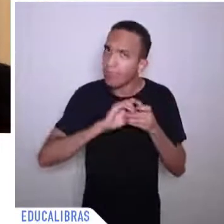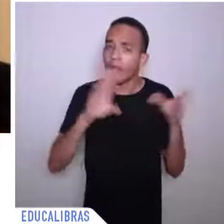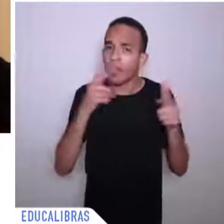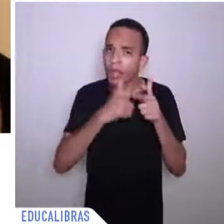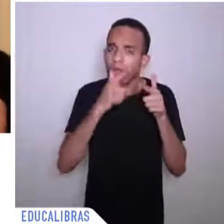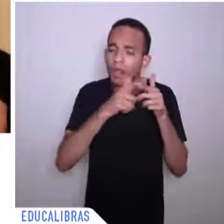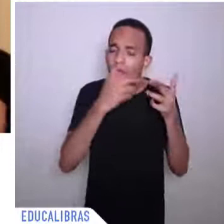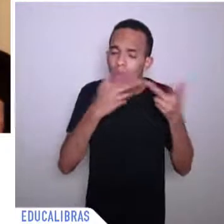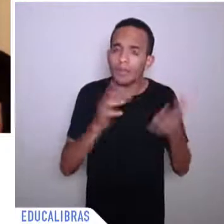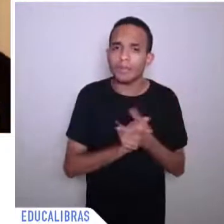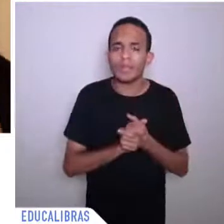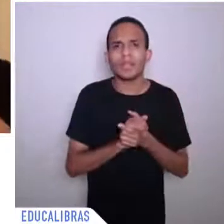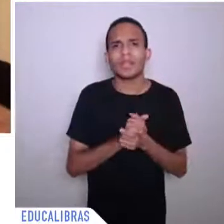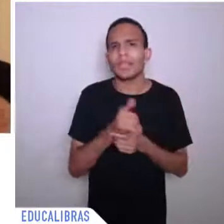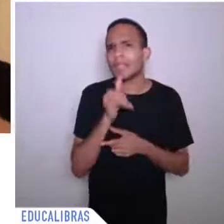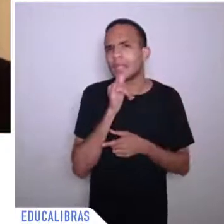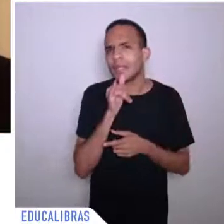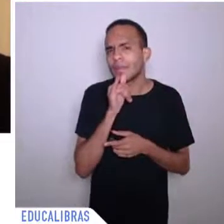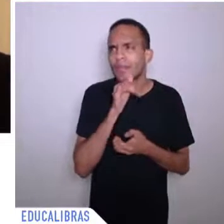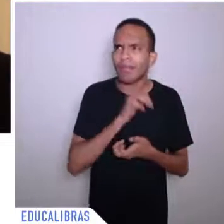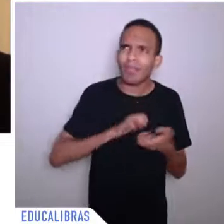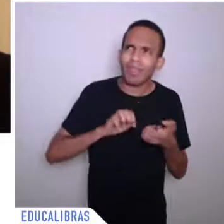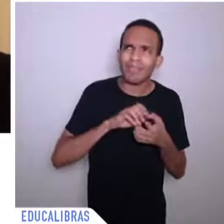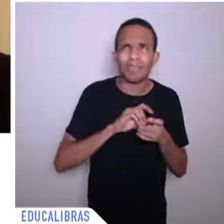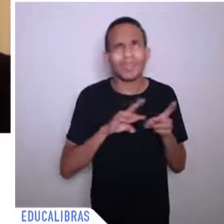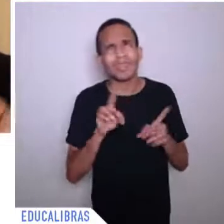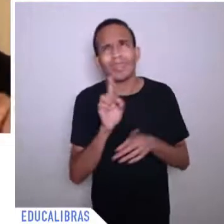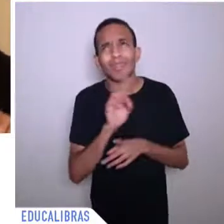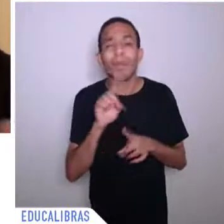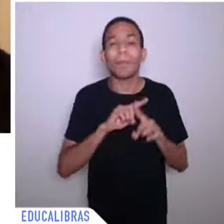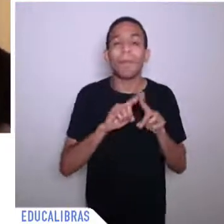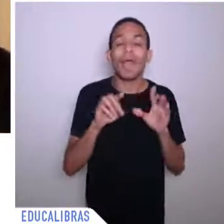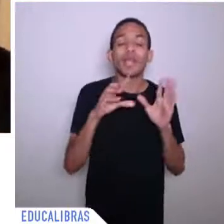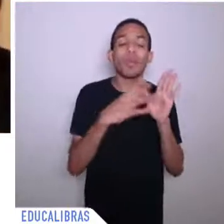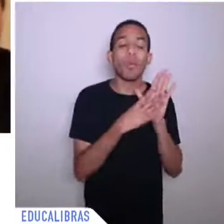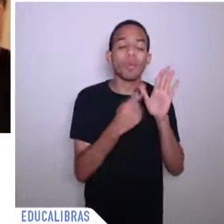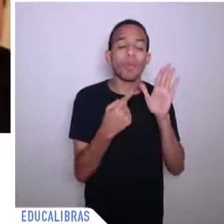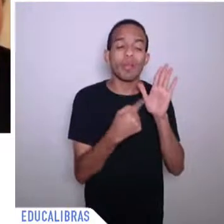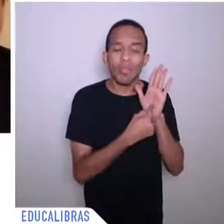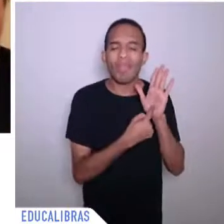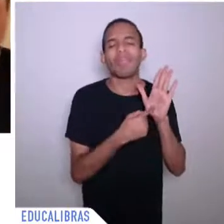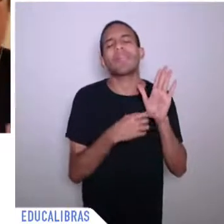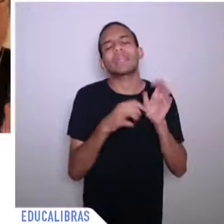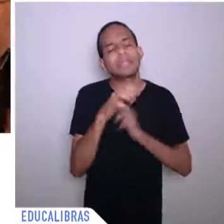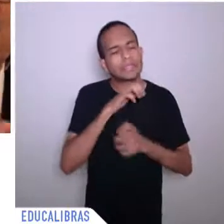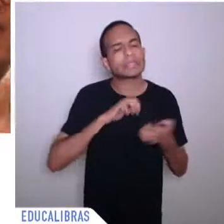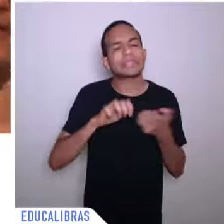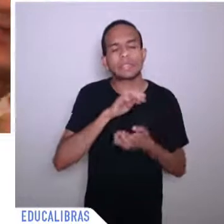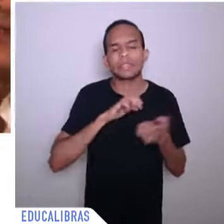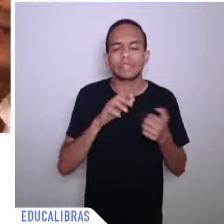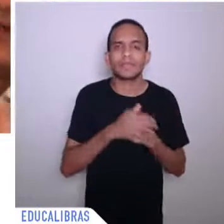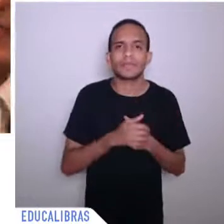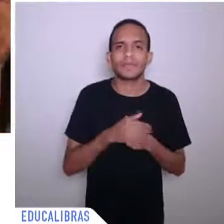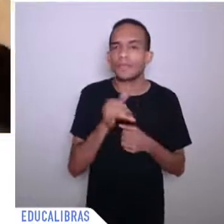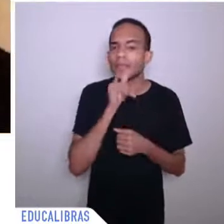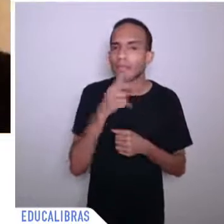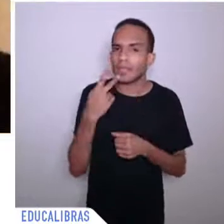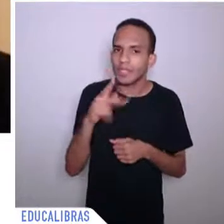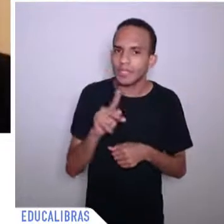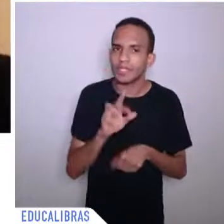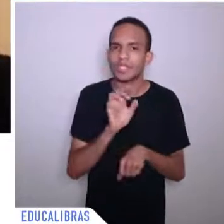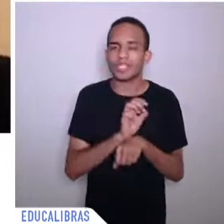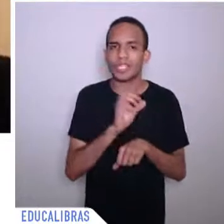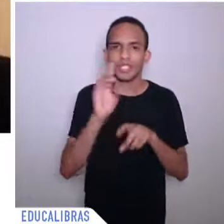and democracy is in crisis. I wouldn't say that democracy is in crisis, but the model incorporated